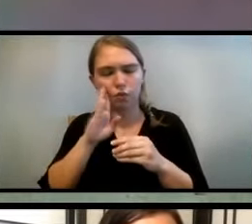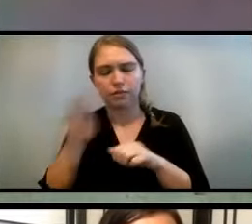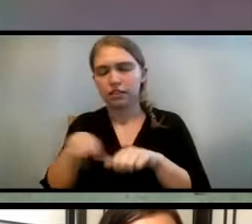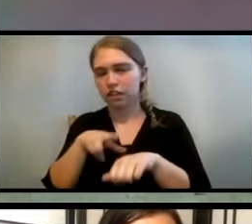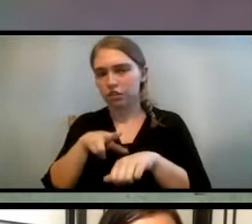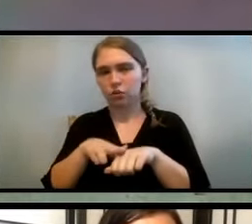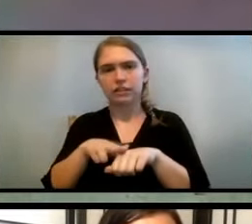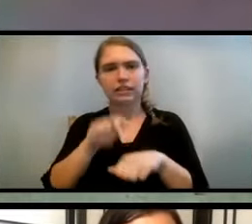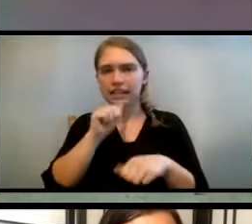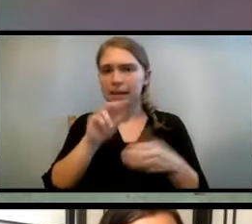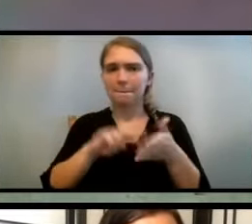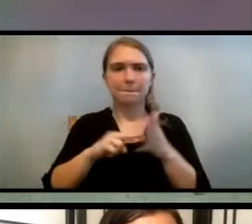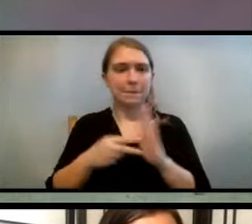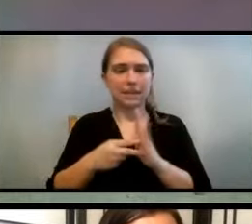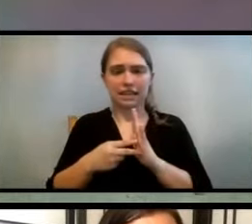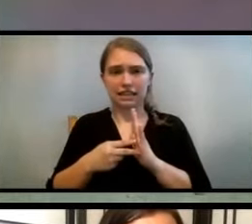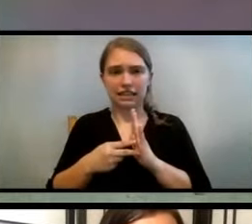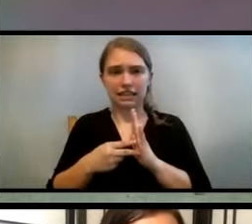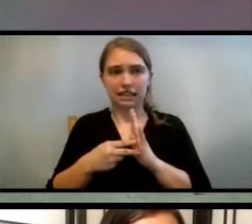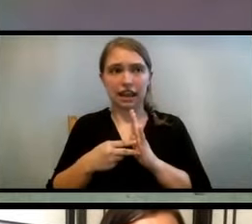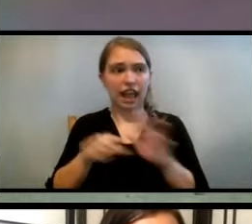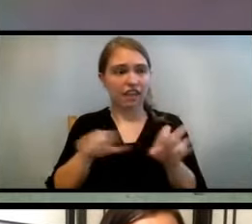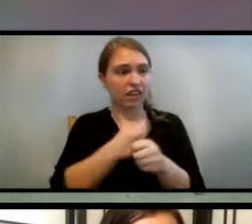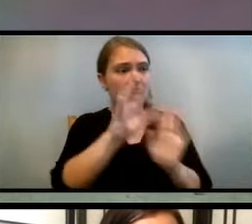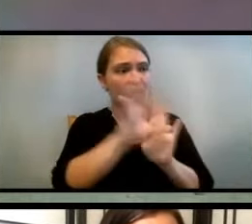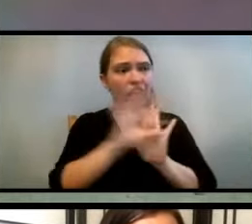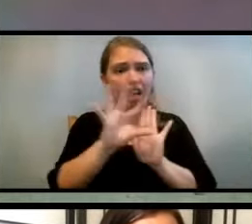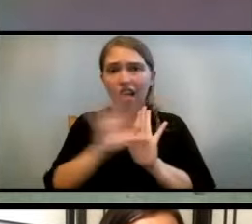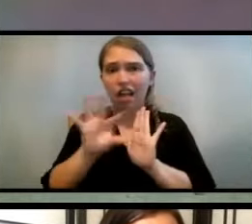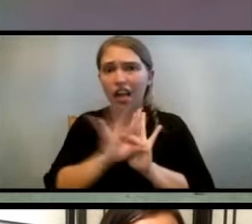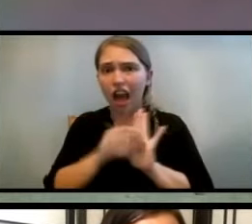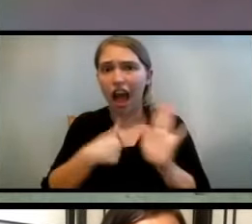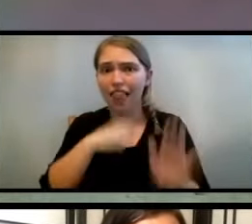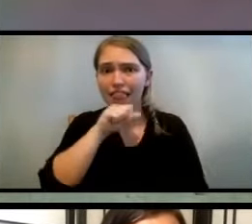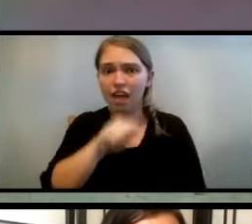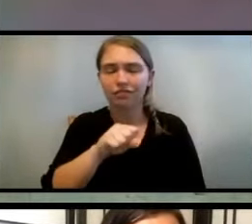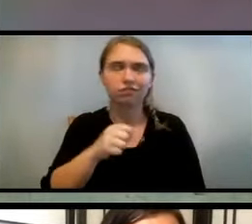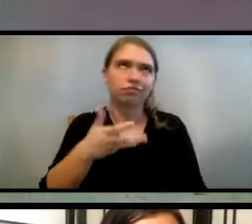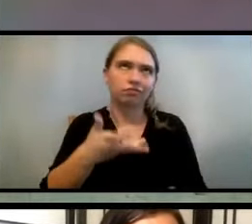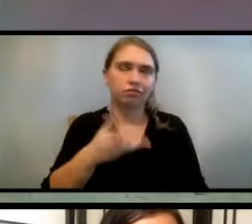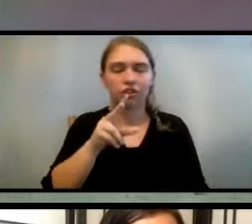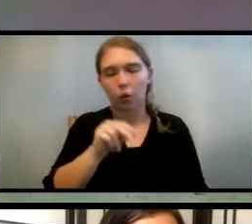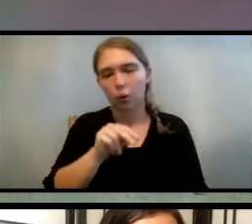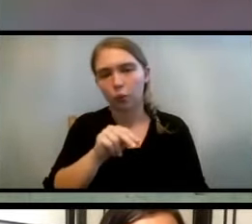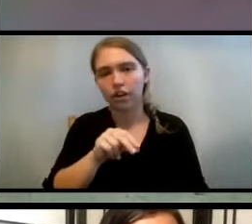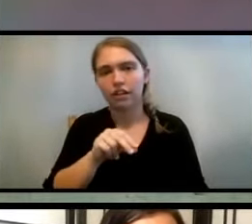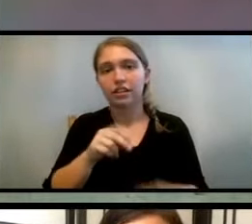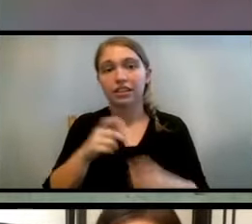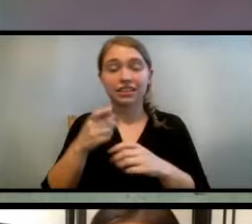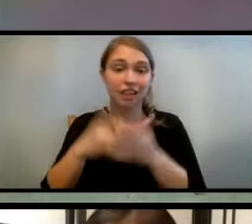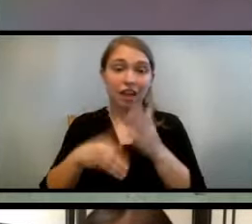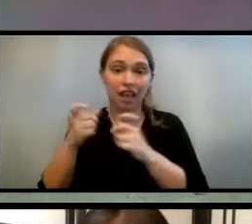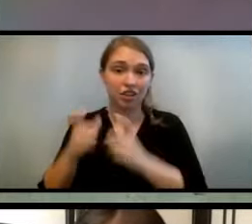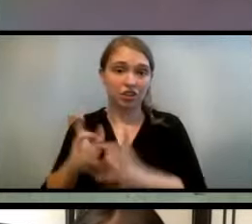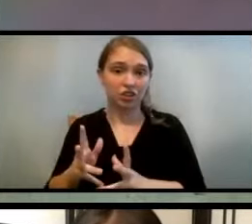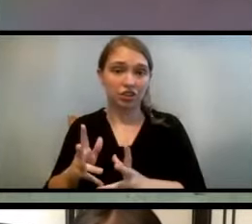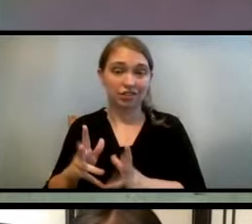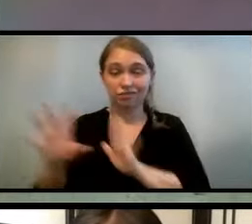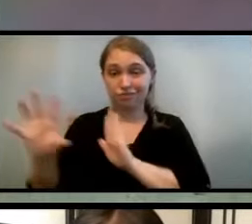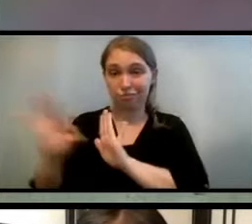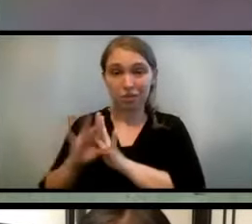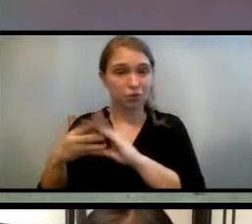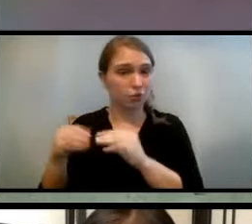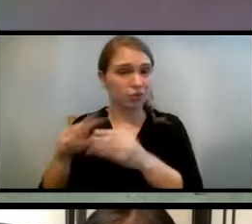love everything that you choose, because generally I don't know any editors who aren't excited about stories, but it does mean